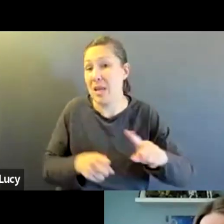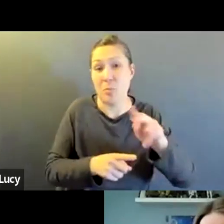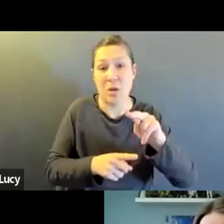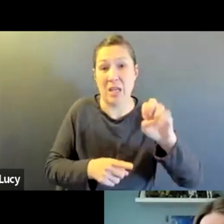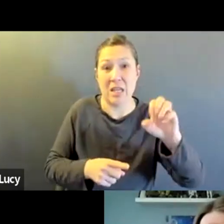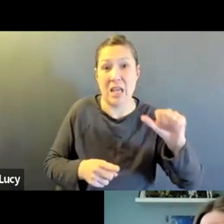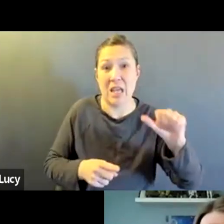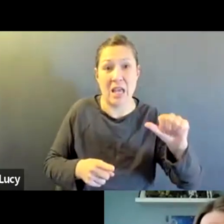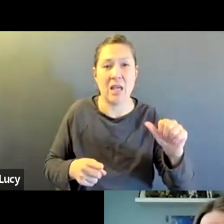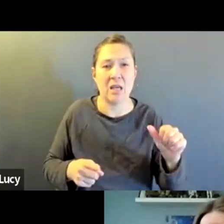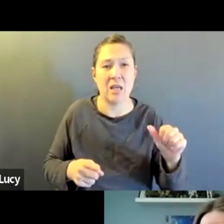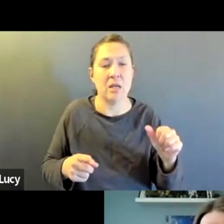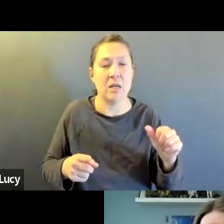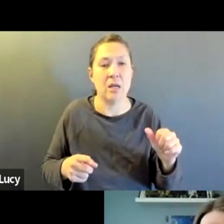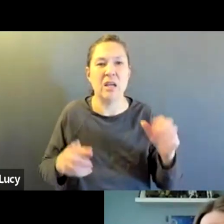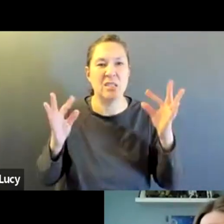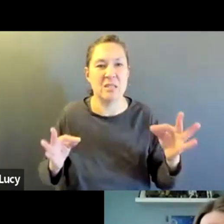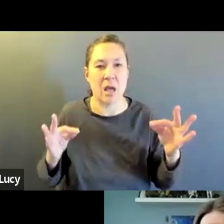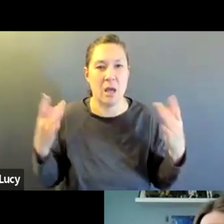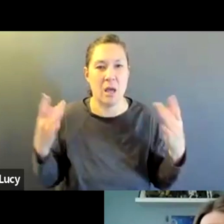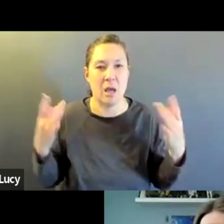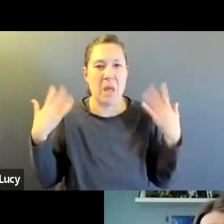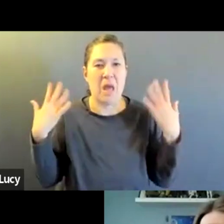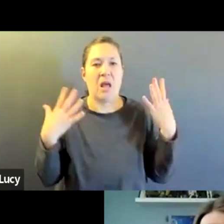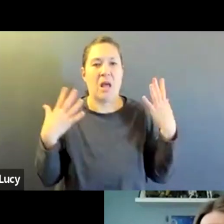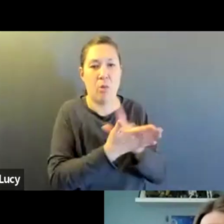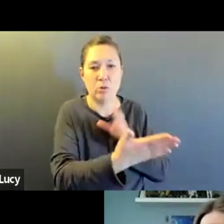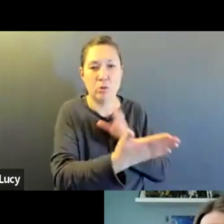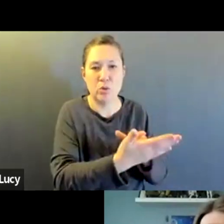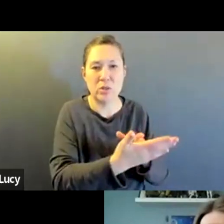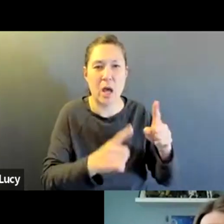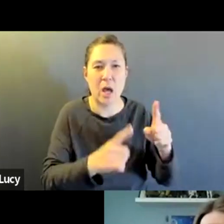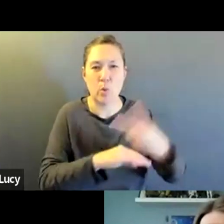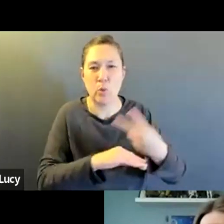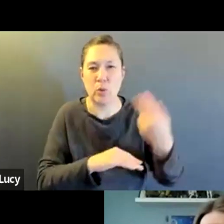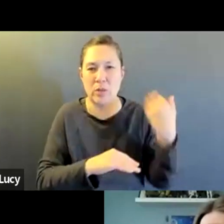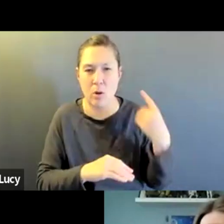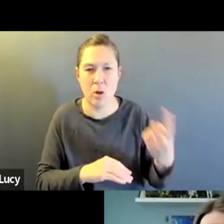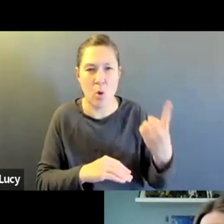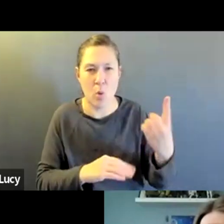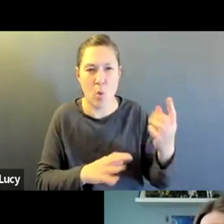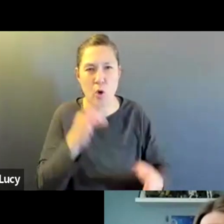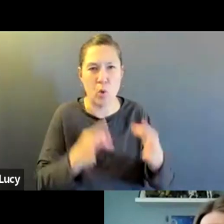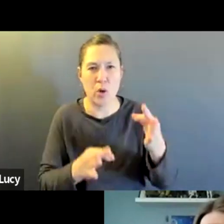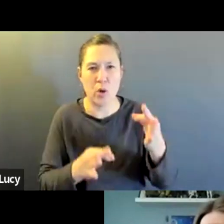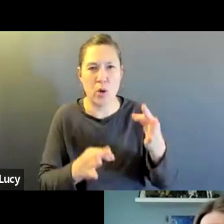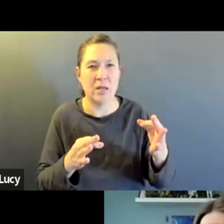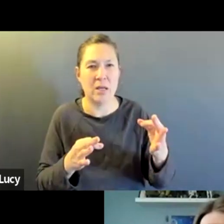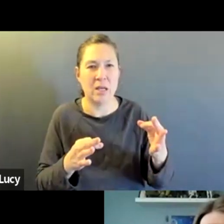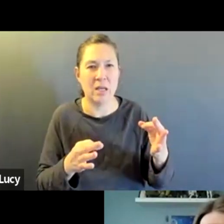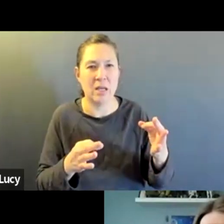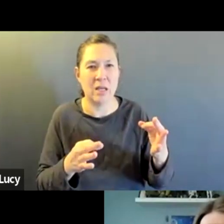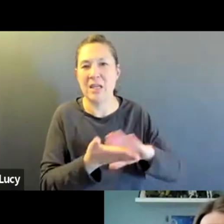backed off on both of those. And just like 2 days ago, one of the courts basically dismissed the need for